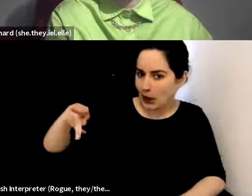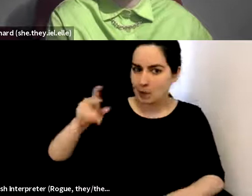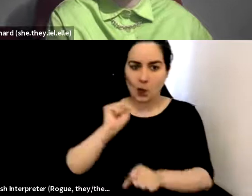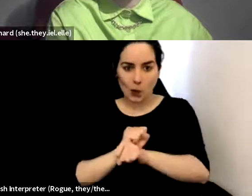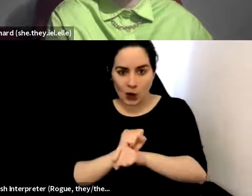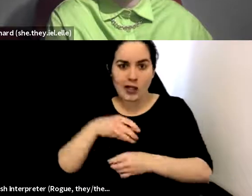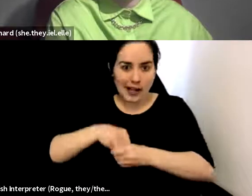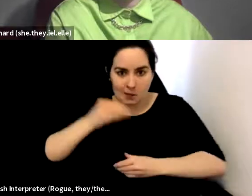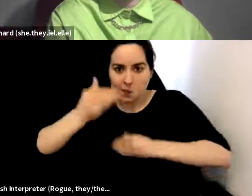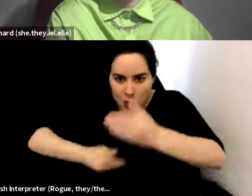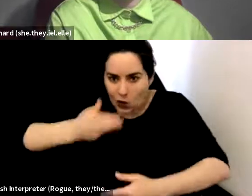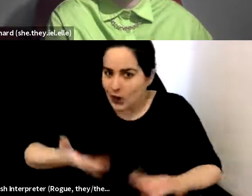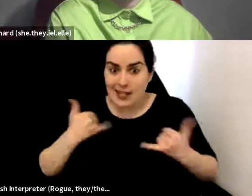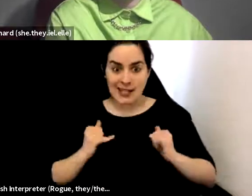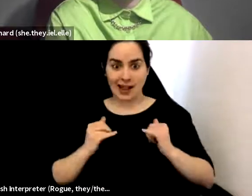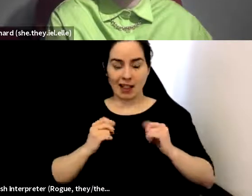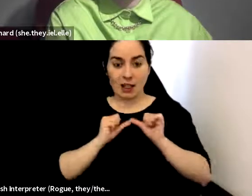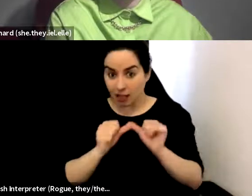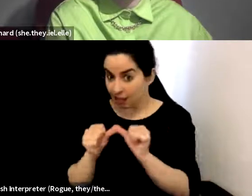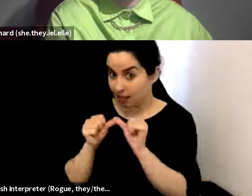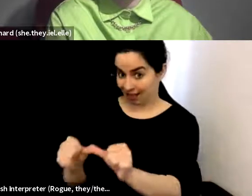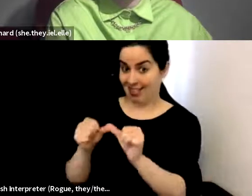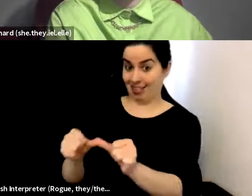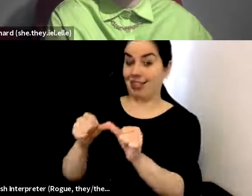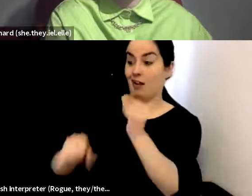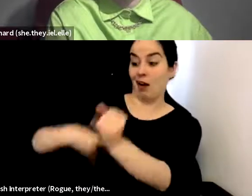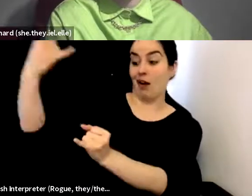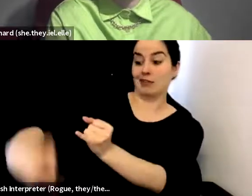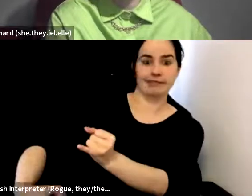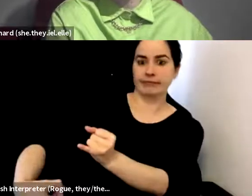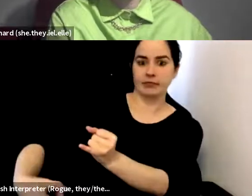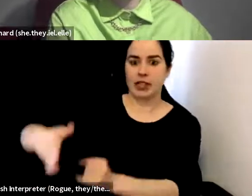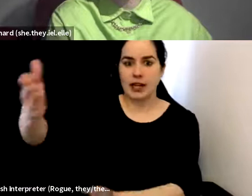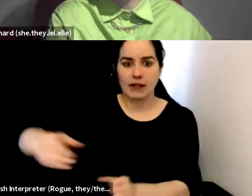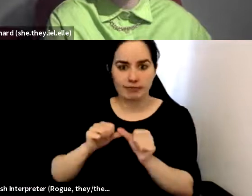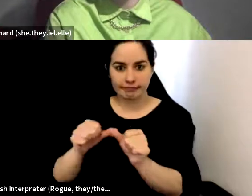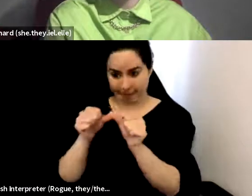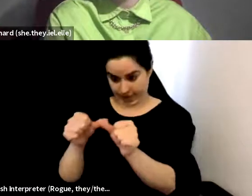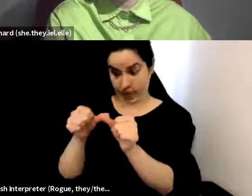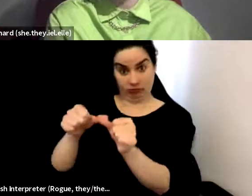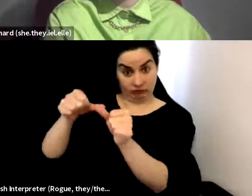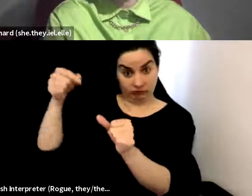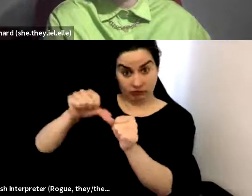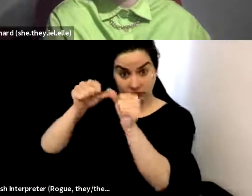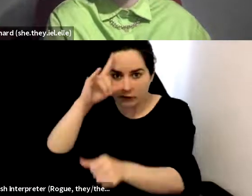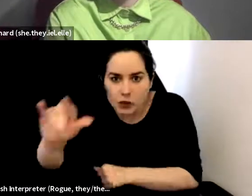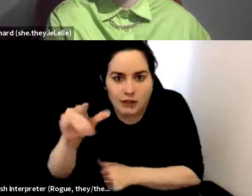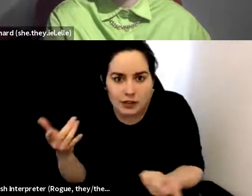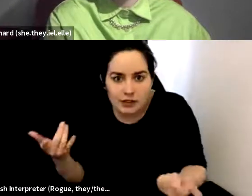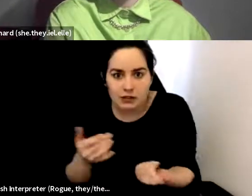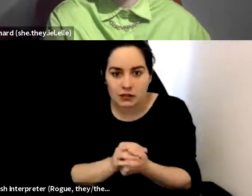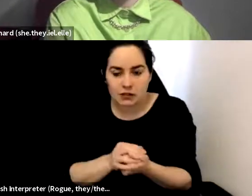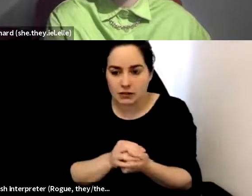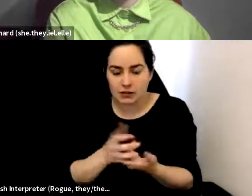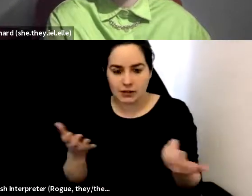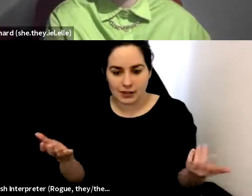work in progress stage, and there is no like final destination. And I think that that's like another thing